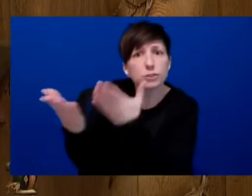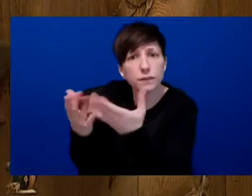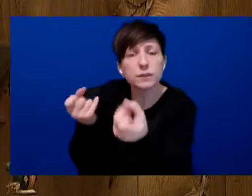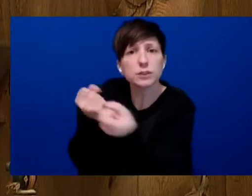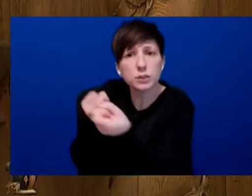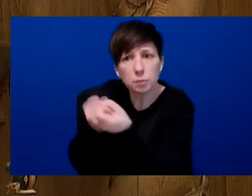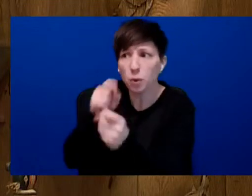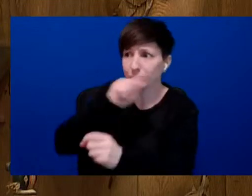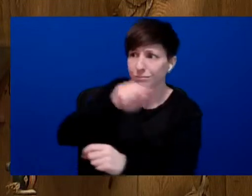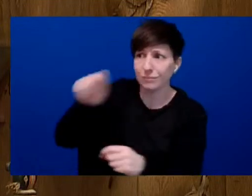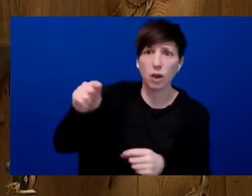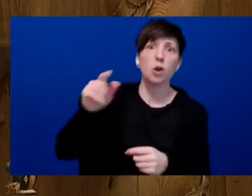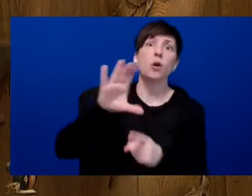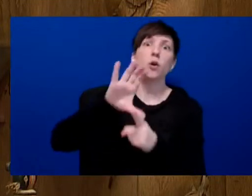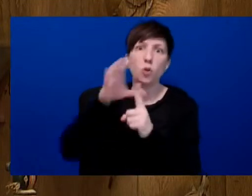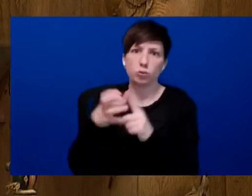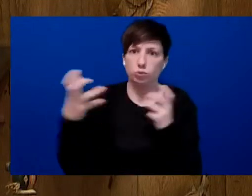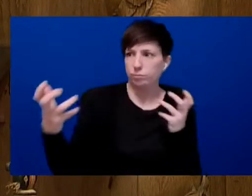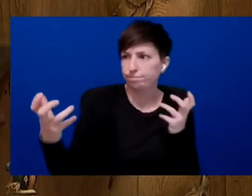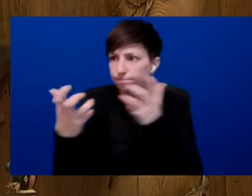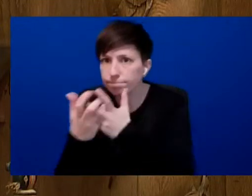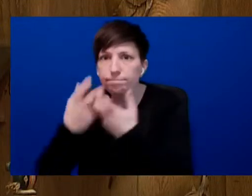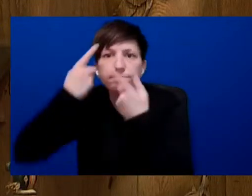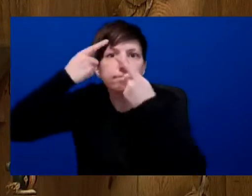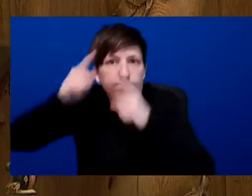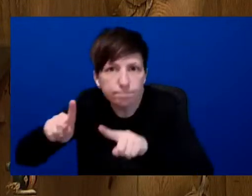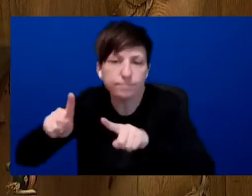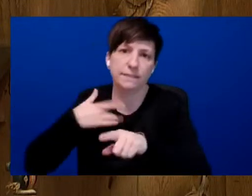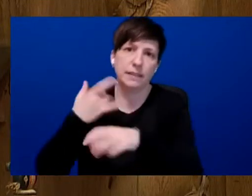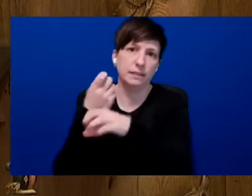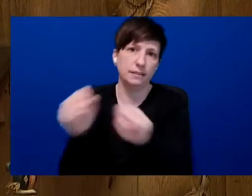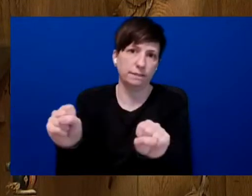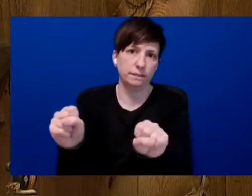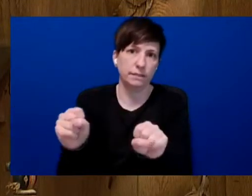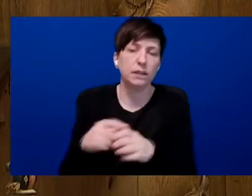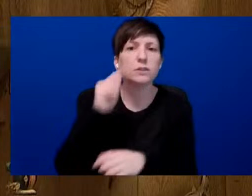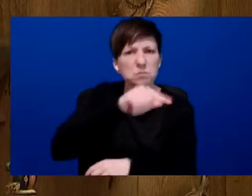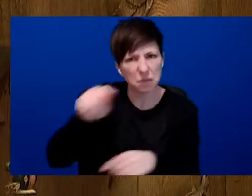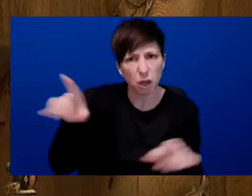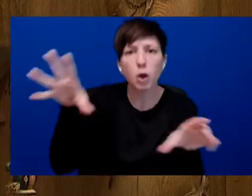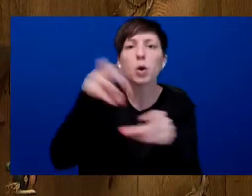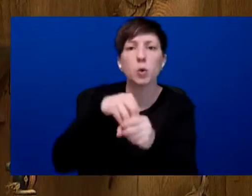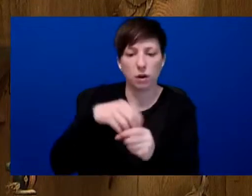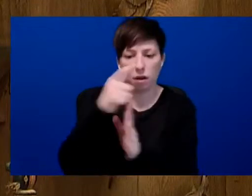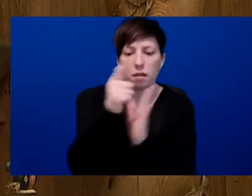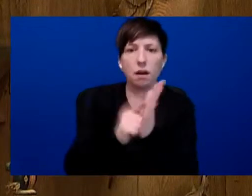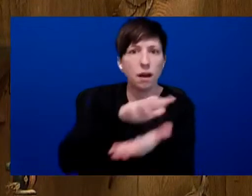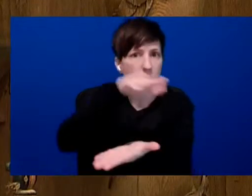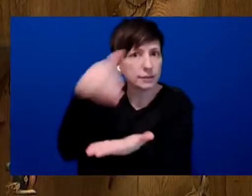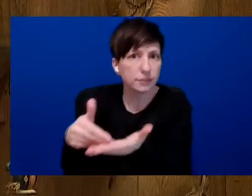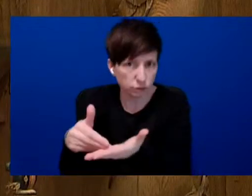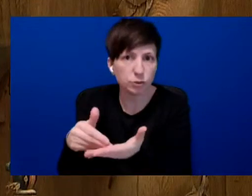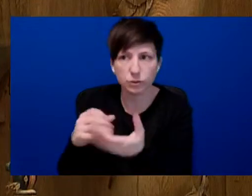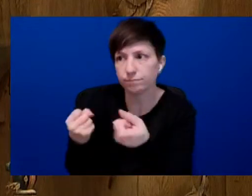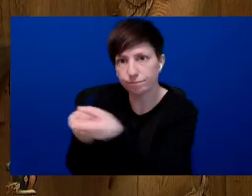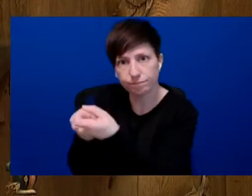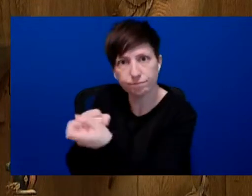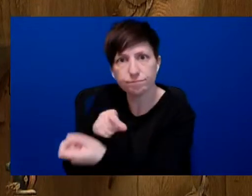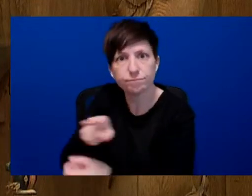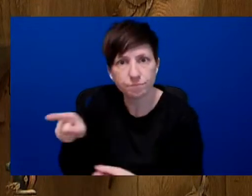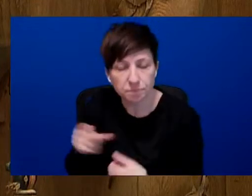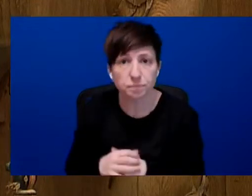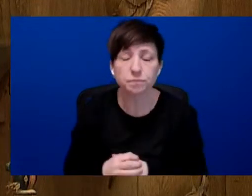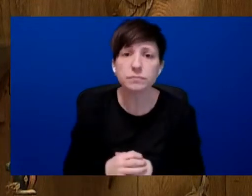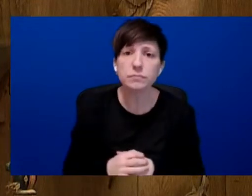Centres now in operation. Action is also being taken to support the survivors of crime. Services to